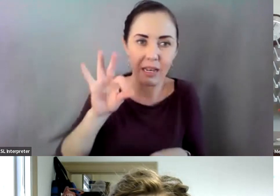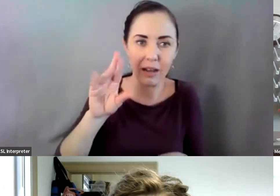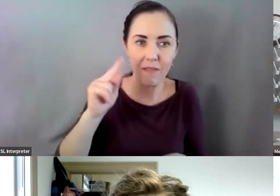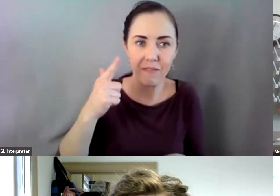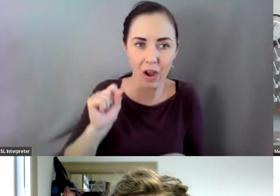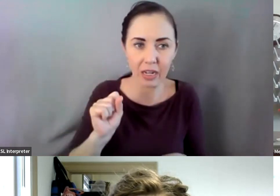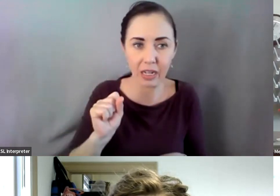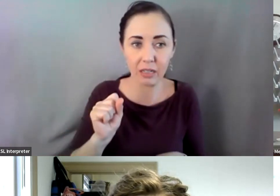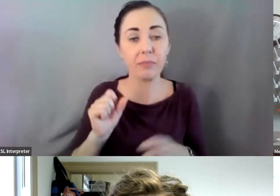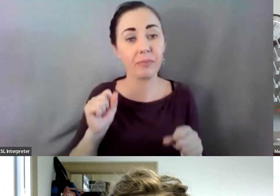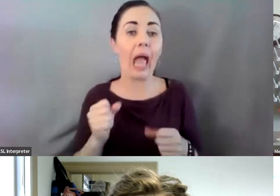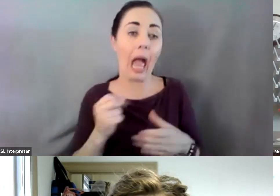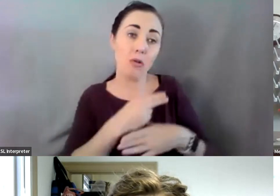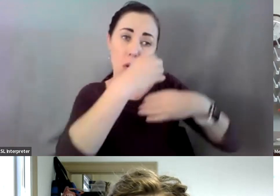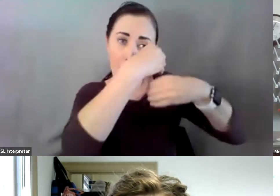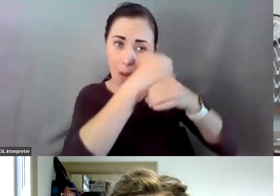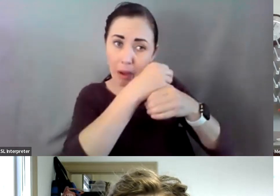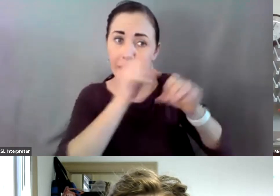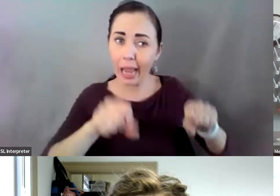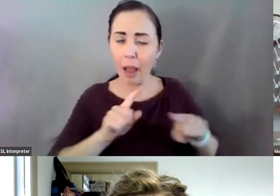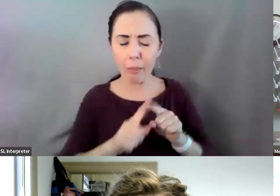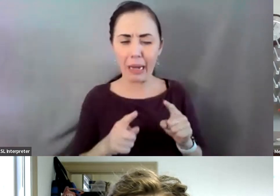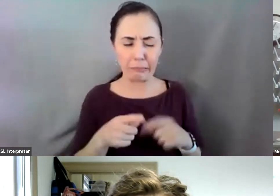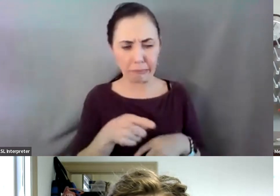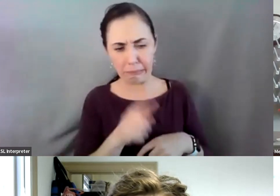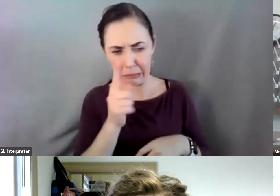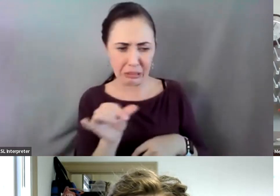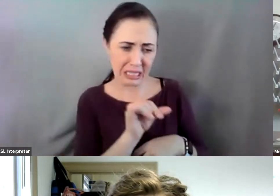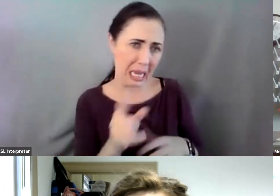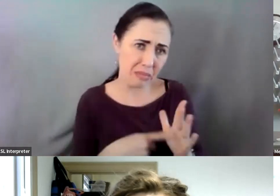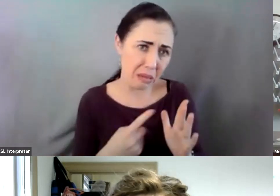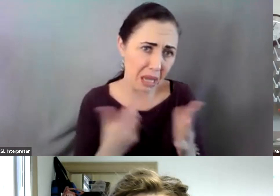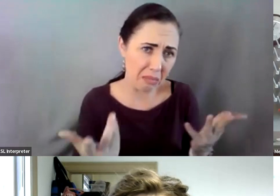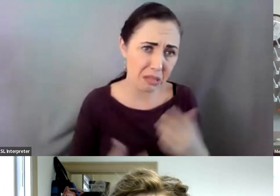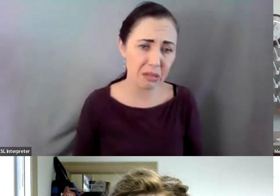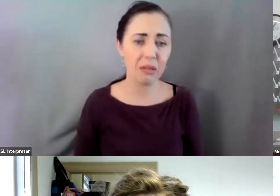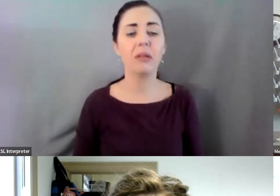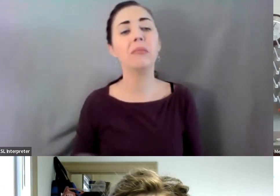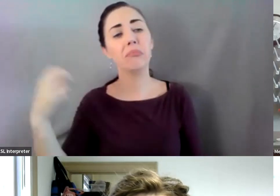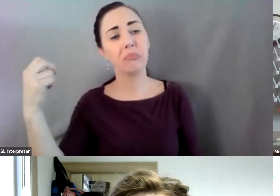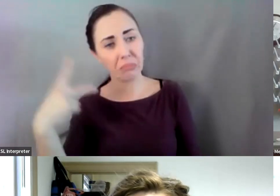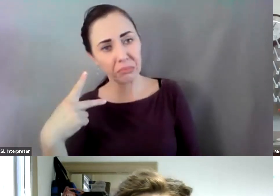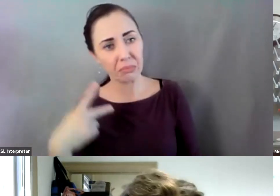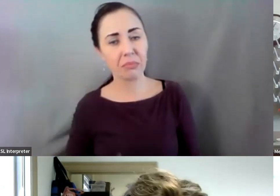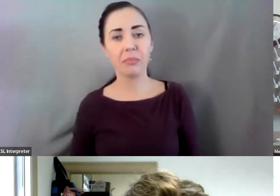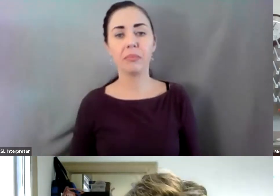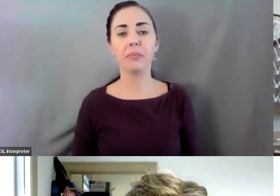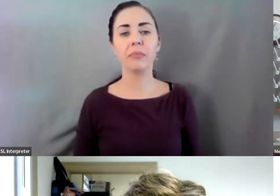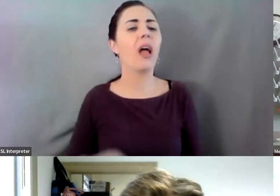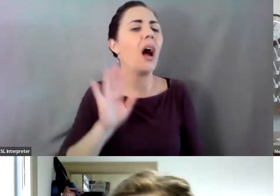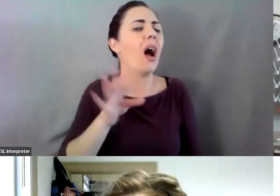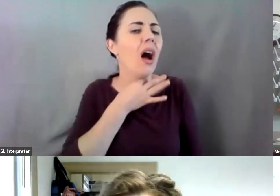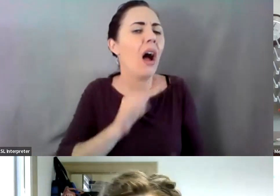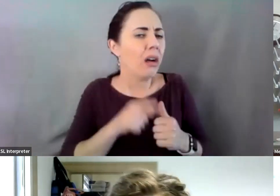that. We can look at it with a microscope, but you can't always tell them apart just by looking at them. And how did you